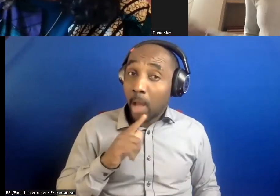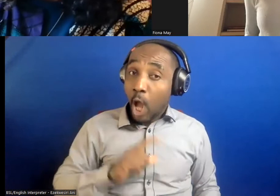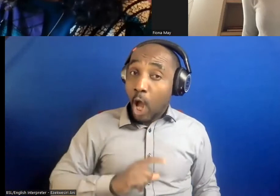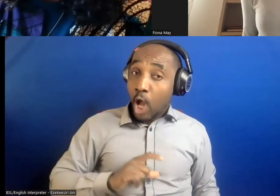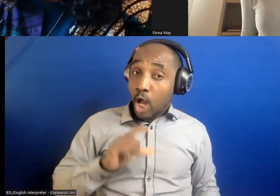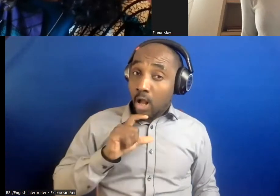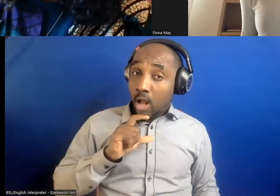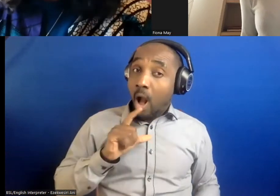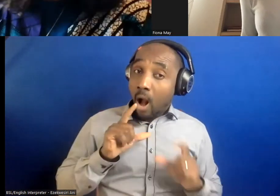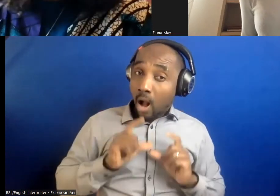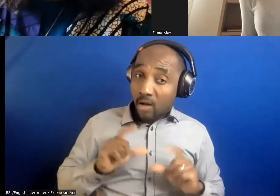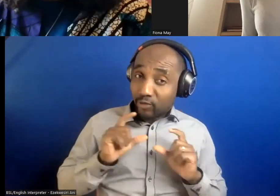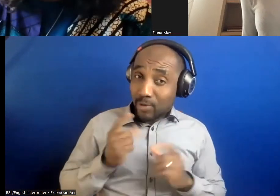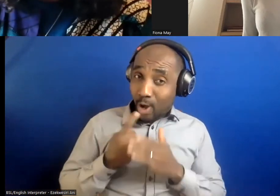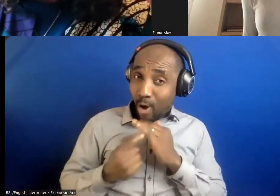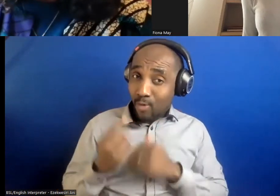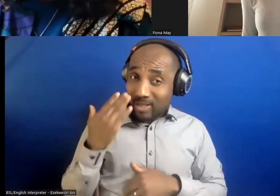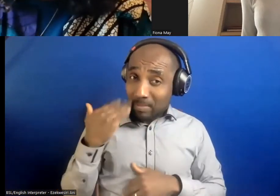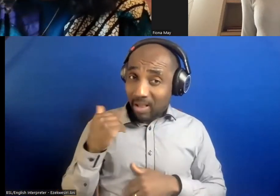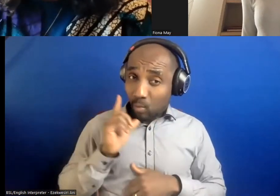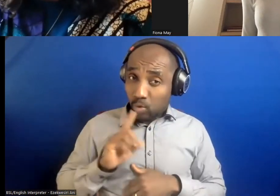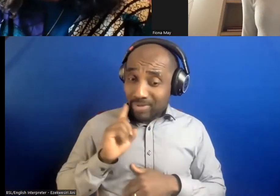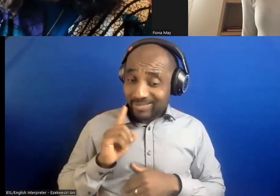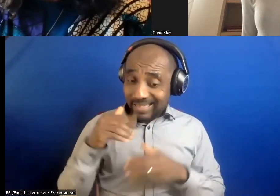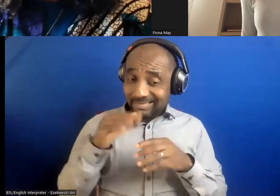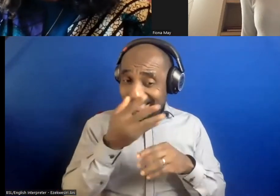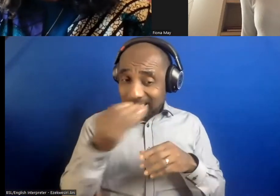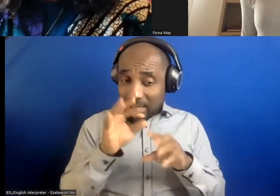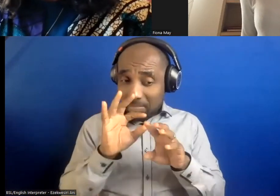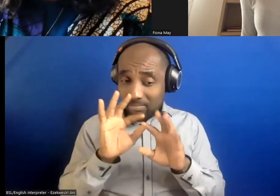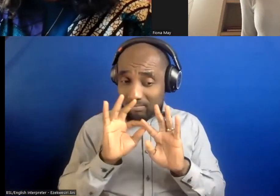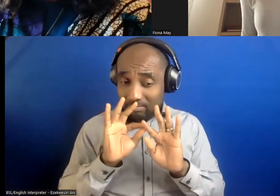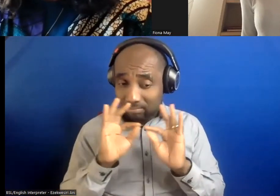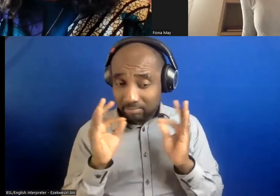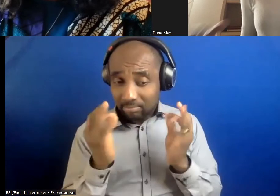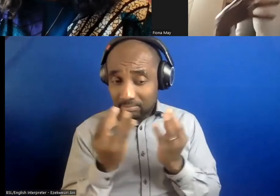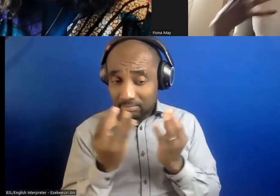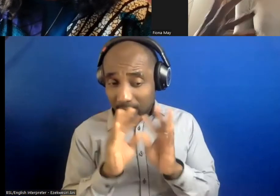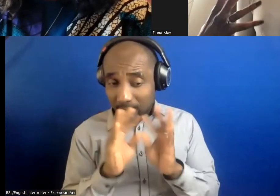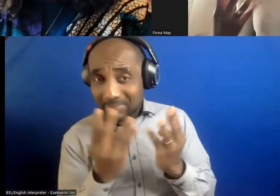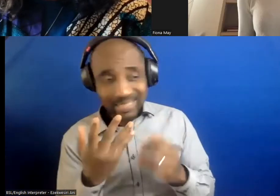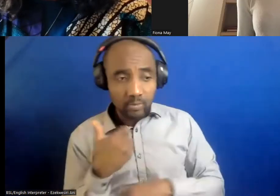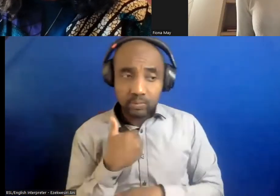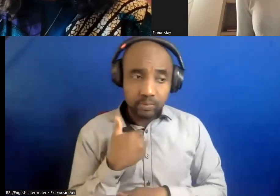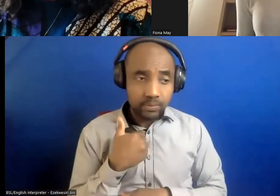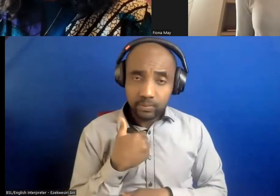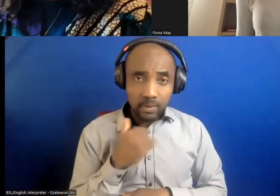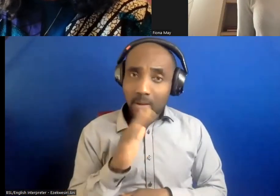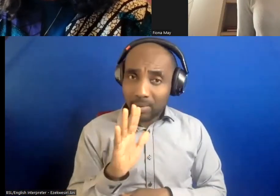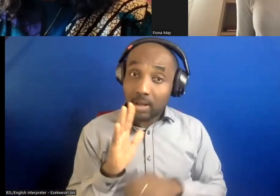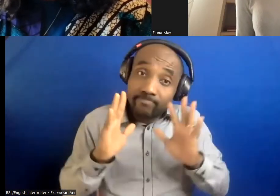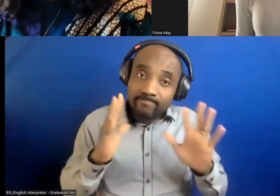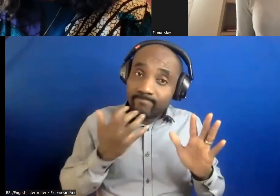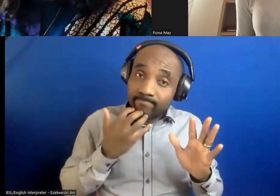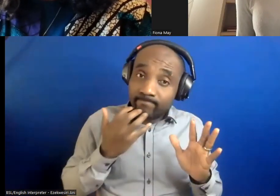certain committees, whatever, but it's the only way you can actually show. So you really have to really promote yourself in